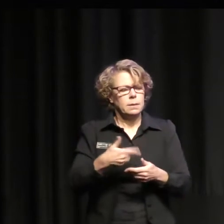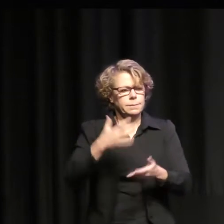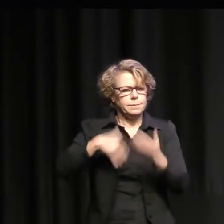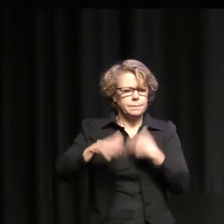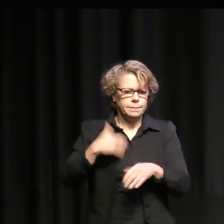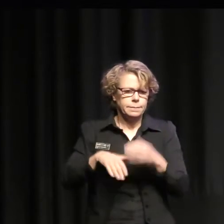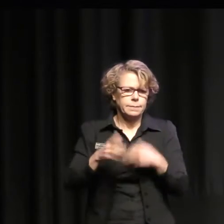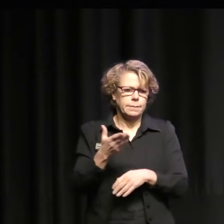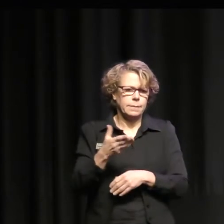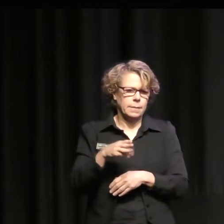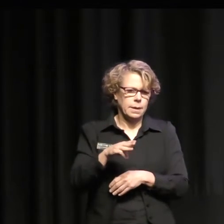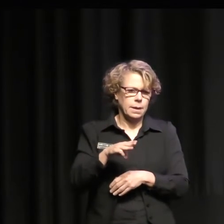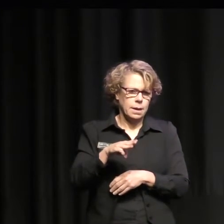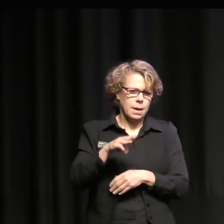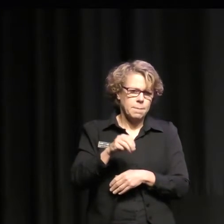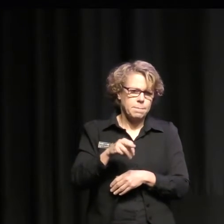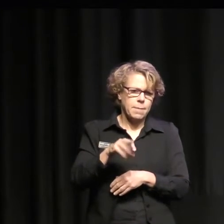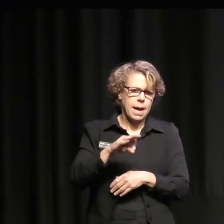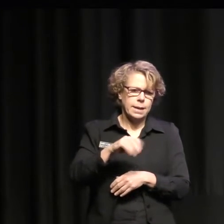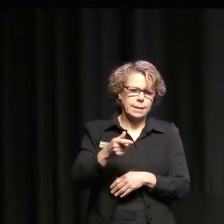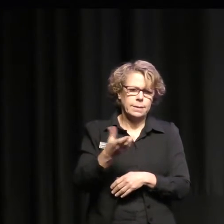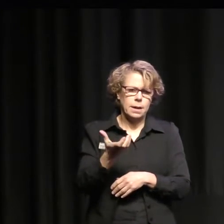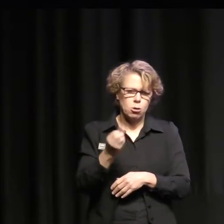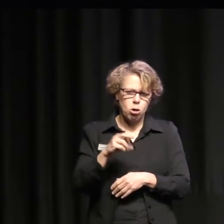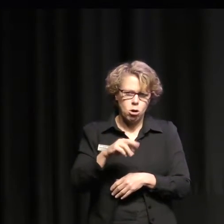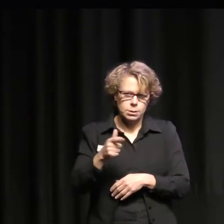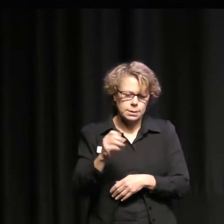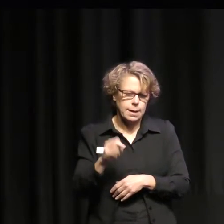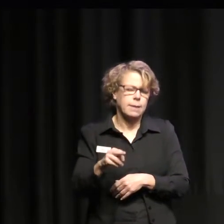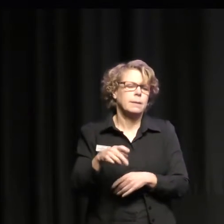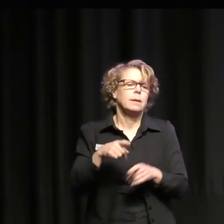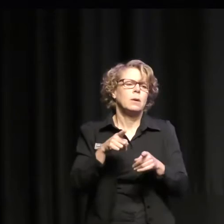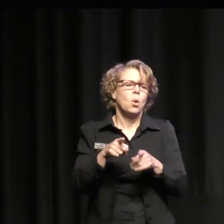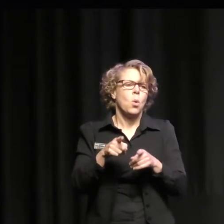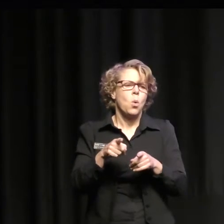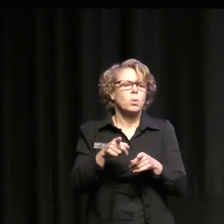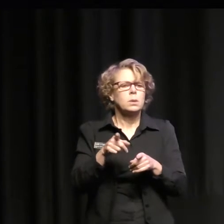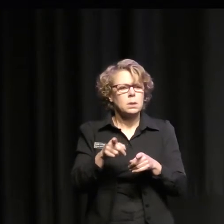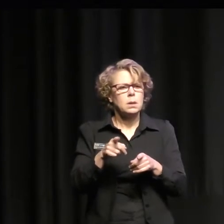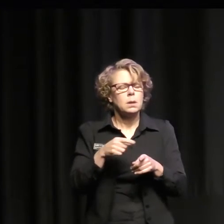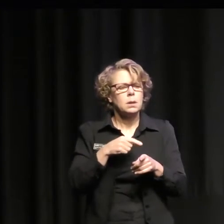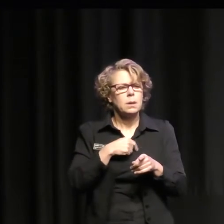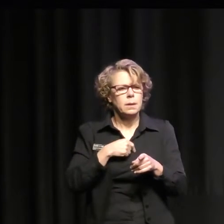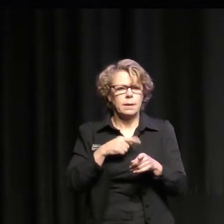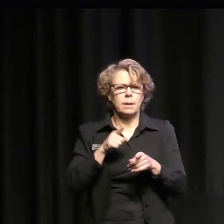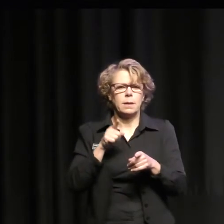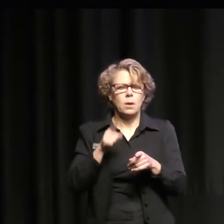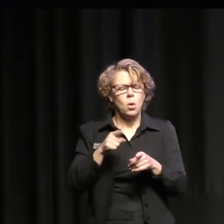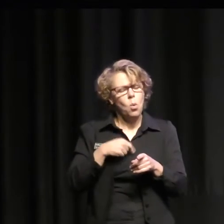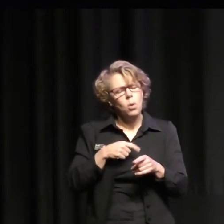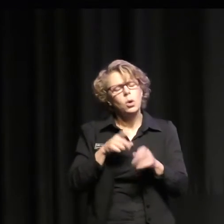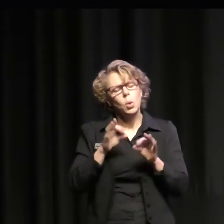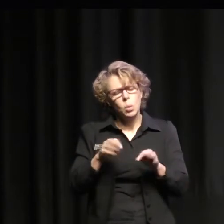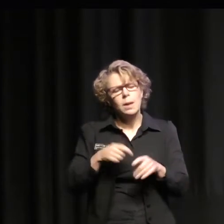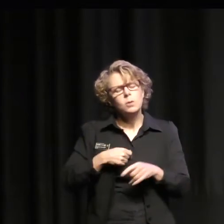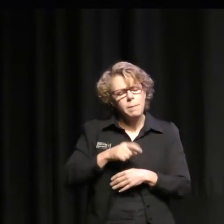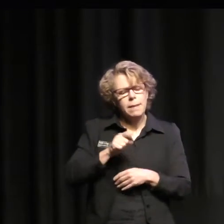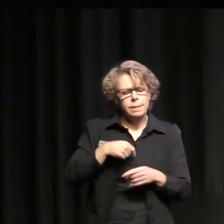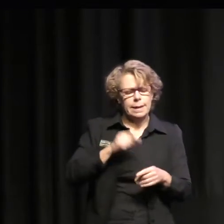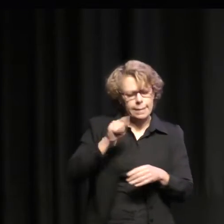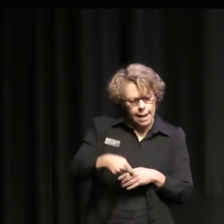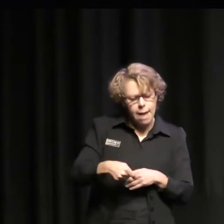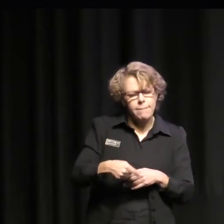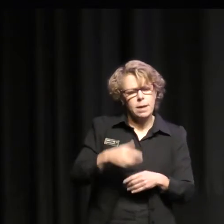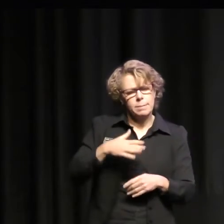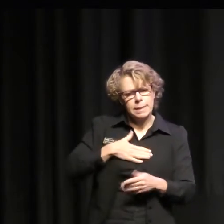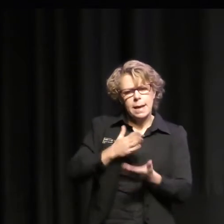the demands for rights and for the entrenchment of rights.